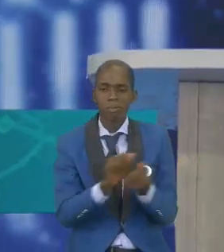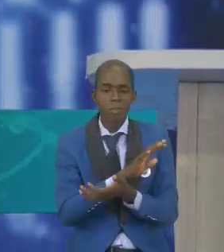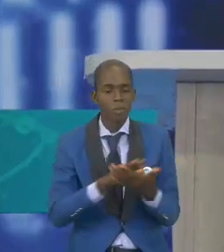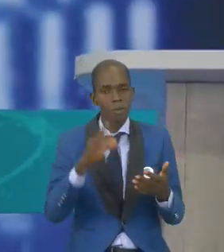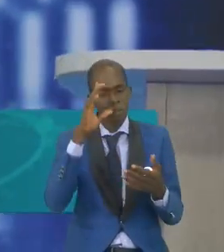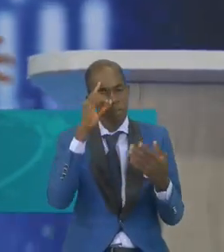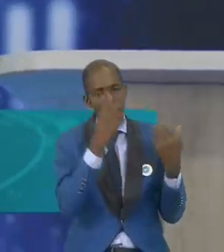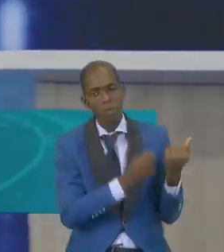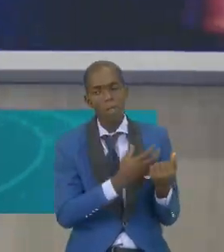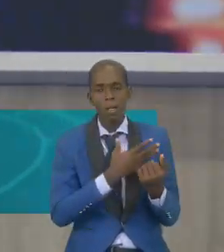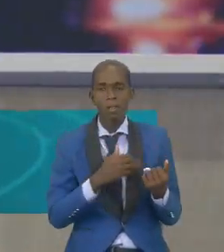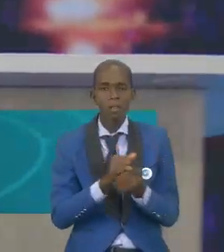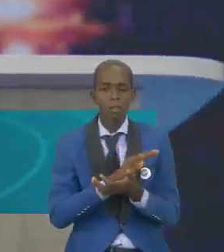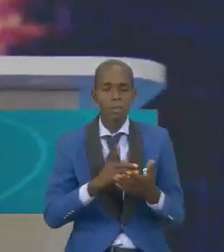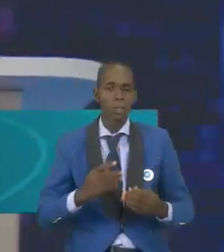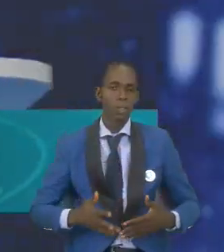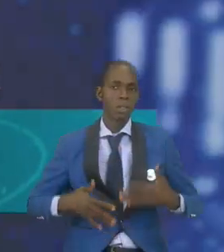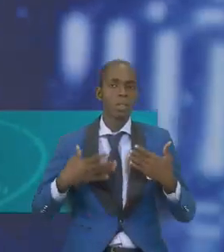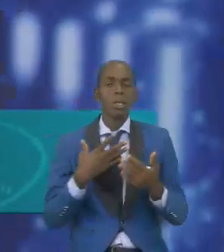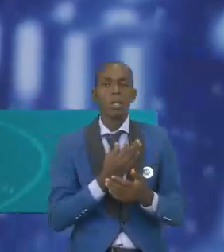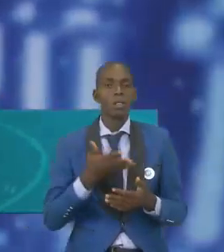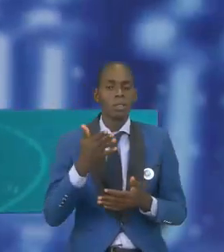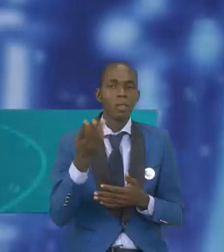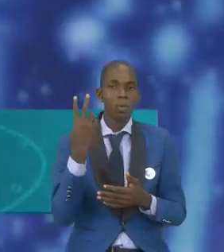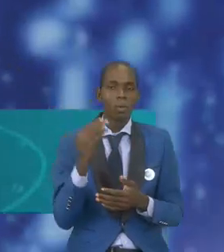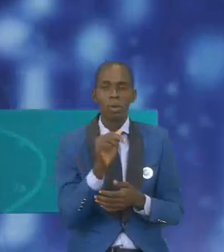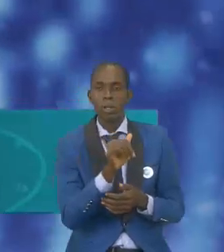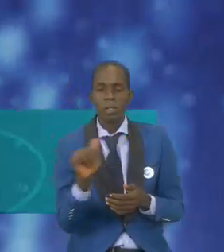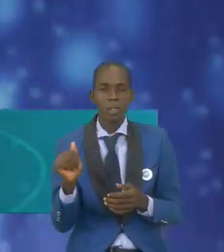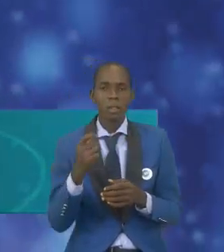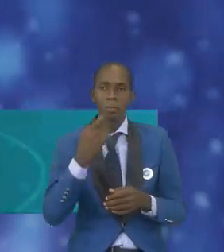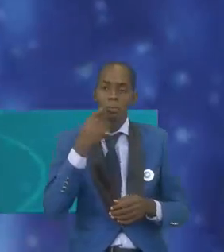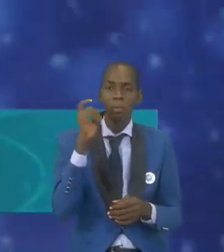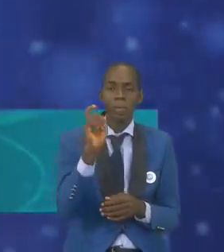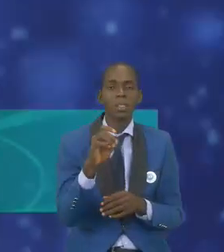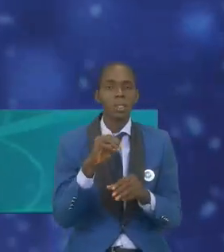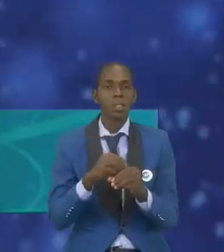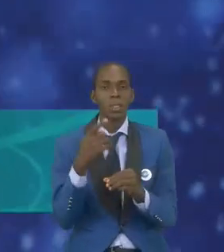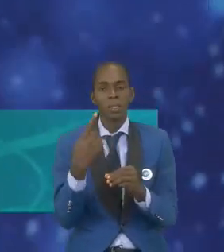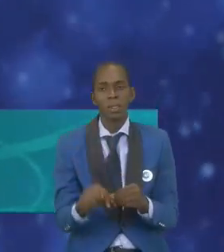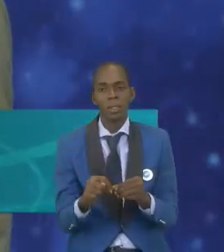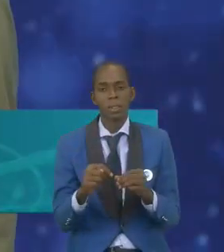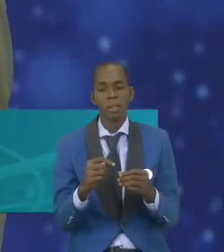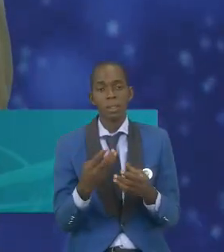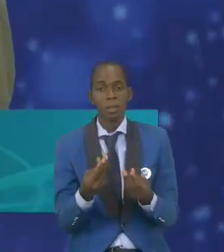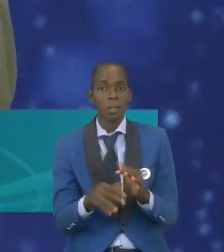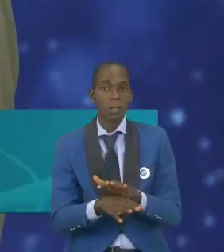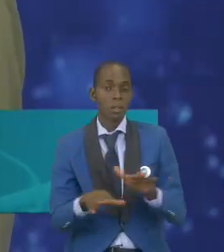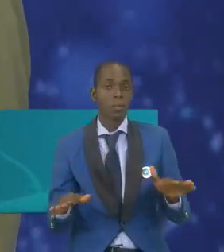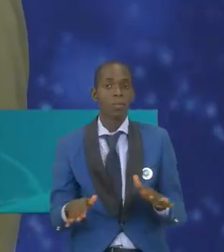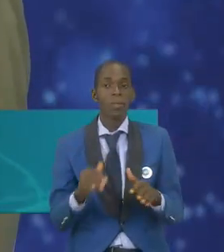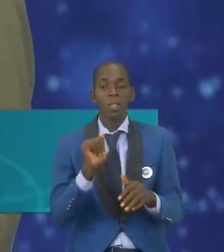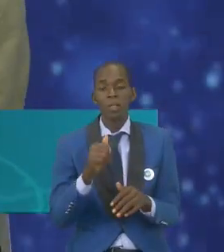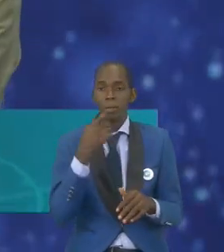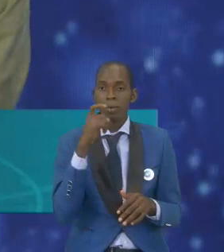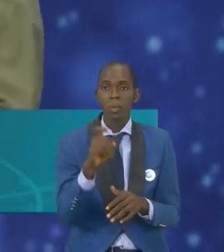life. And so there was an edict, a decree in the land, a decree that they said should